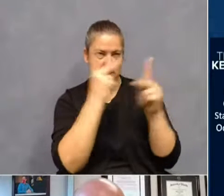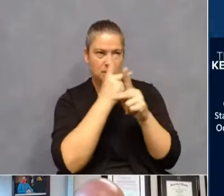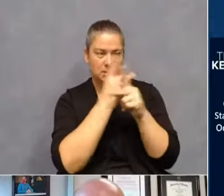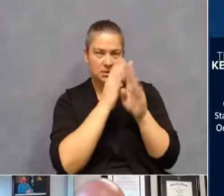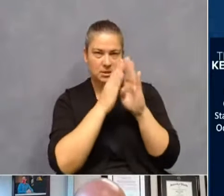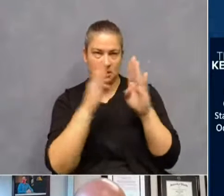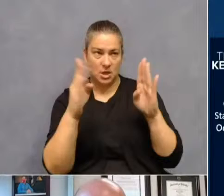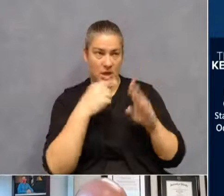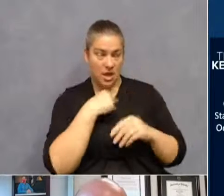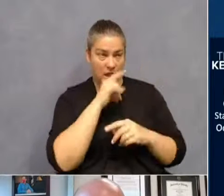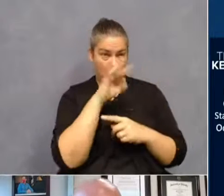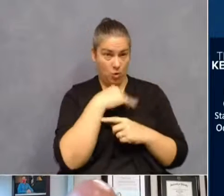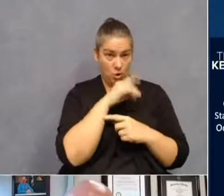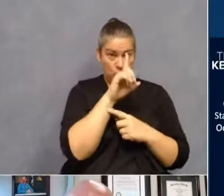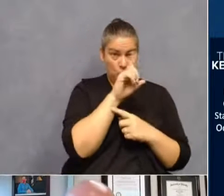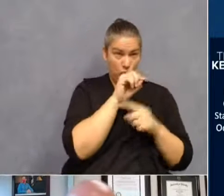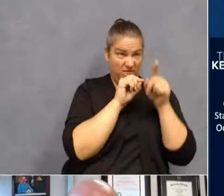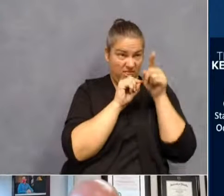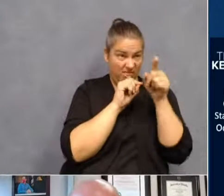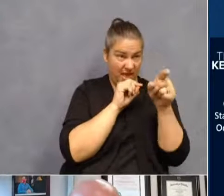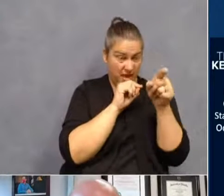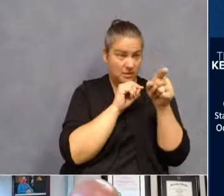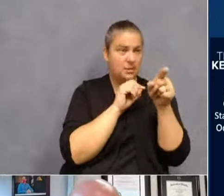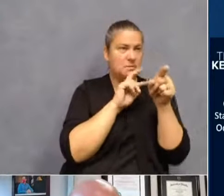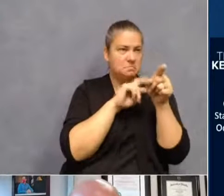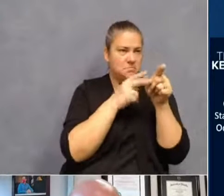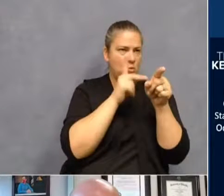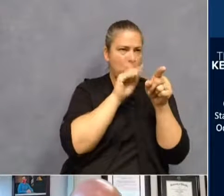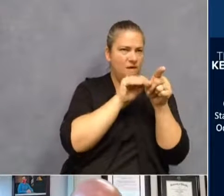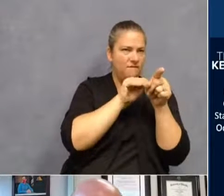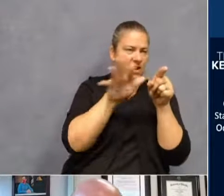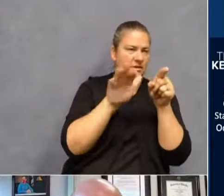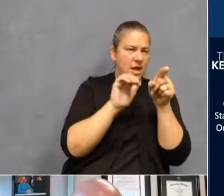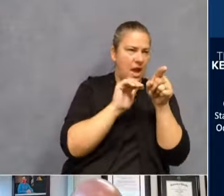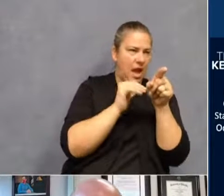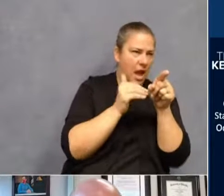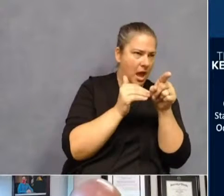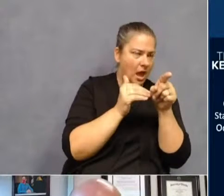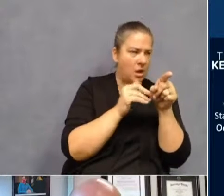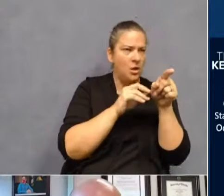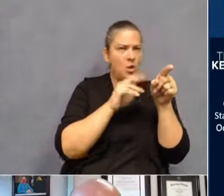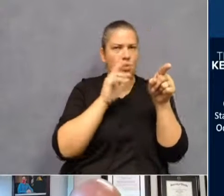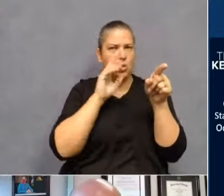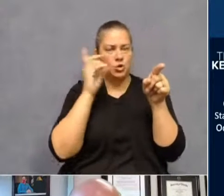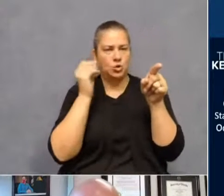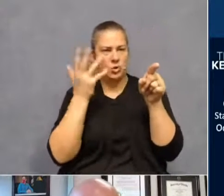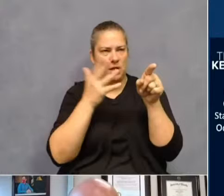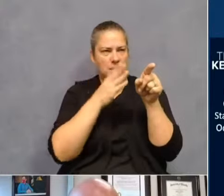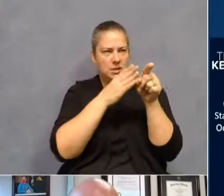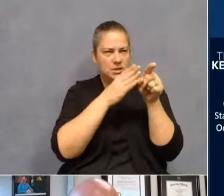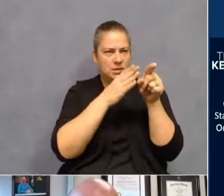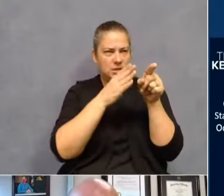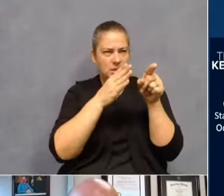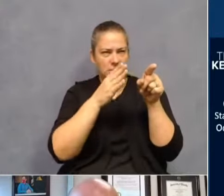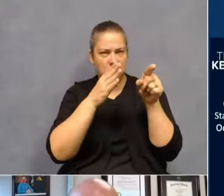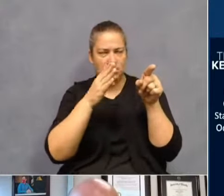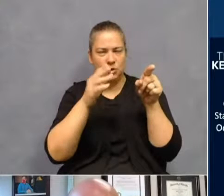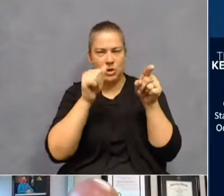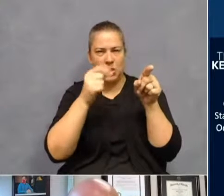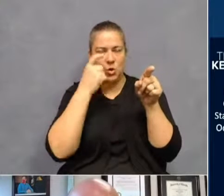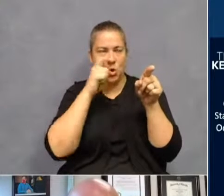take to the impact on society and this disease. And as we have done that, you can see our cases